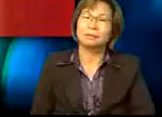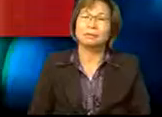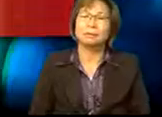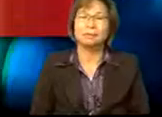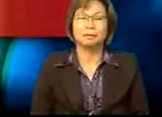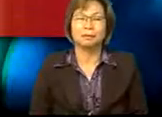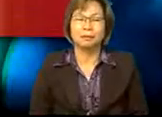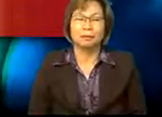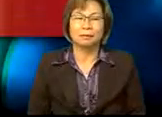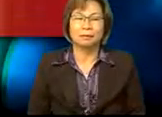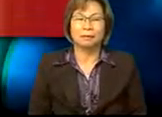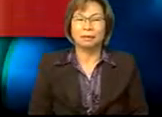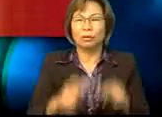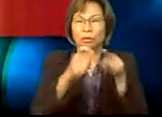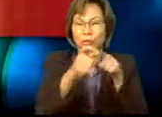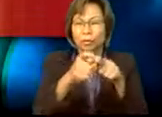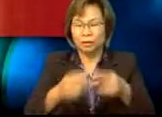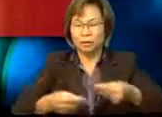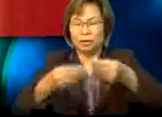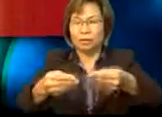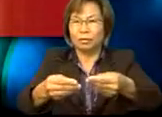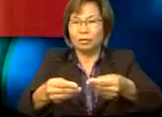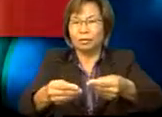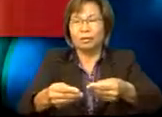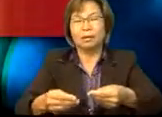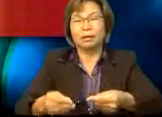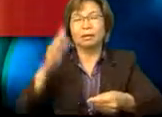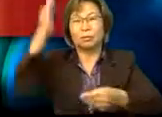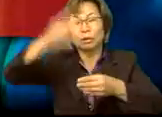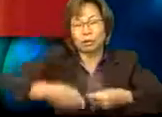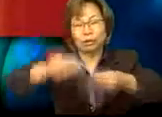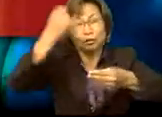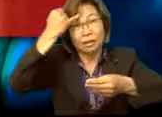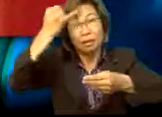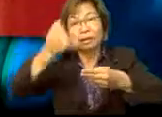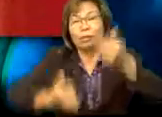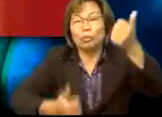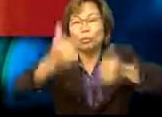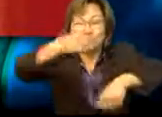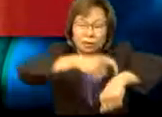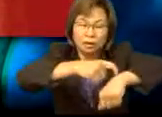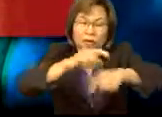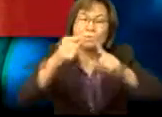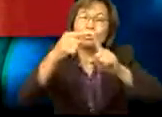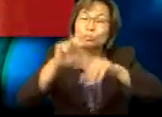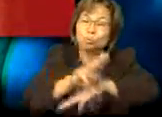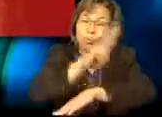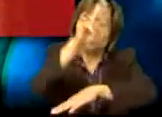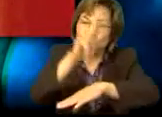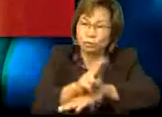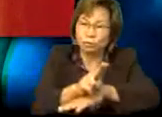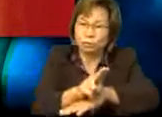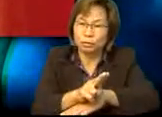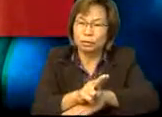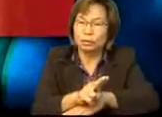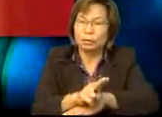The words given will give an idea which tense to use. Link your